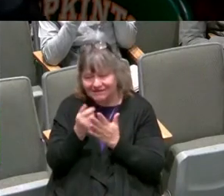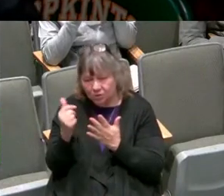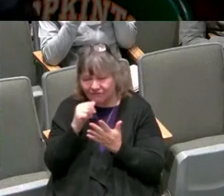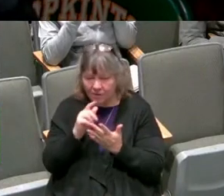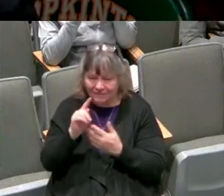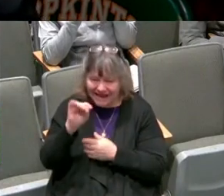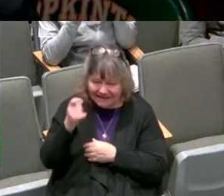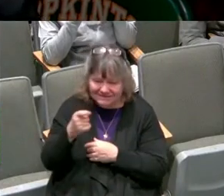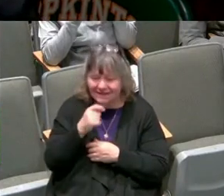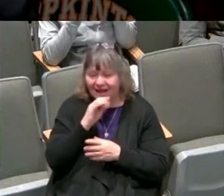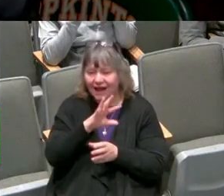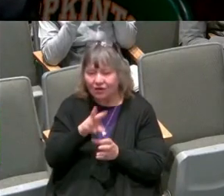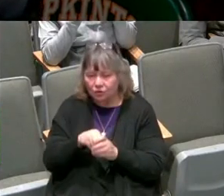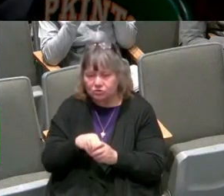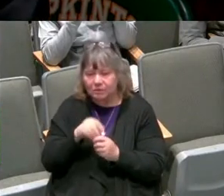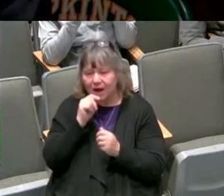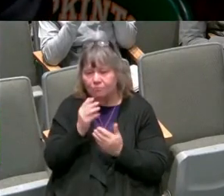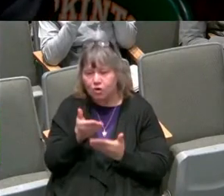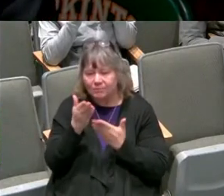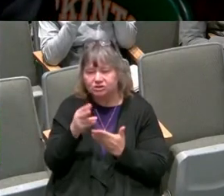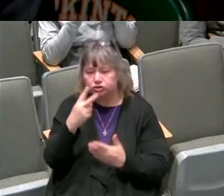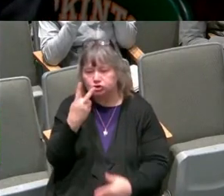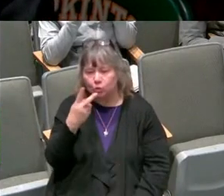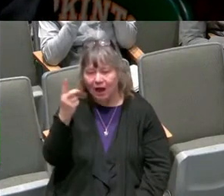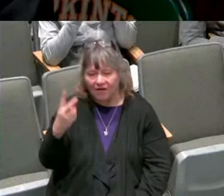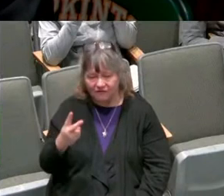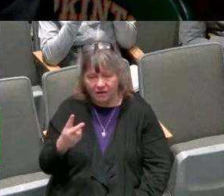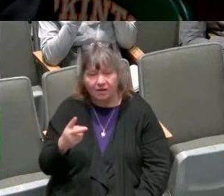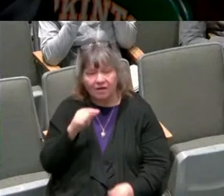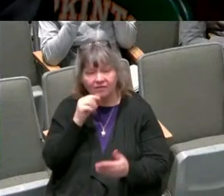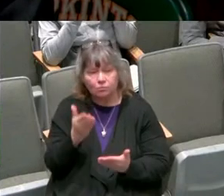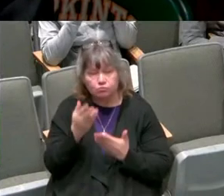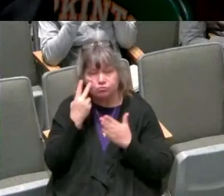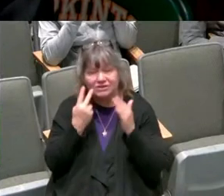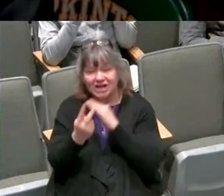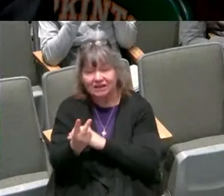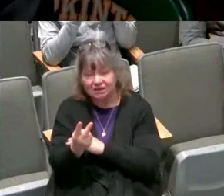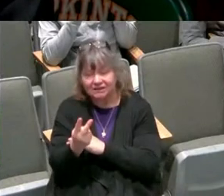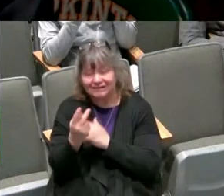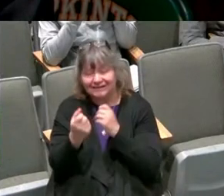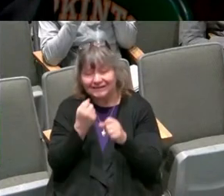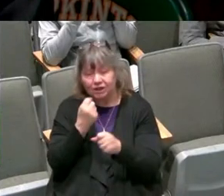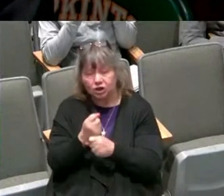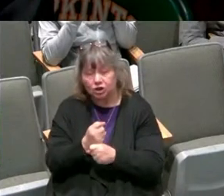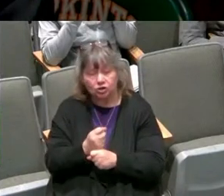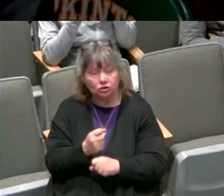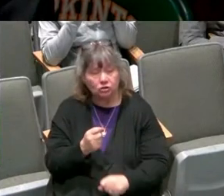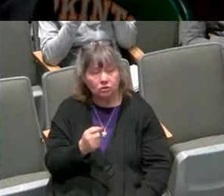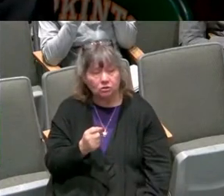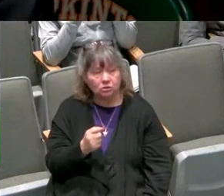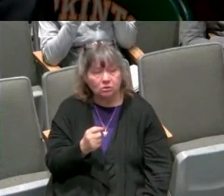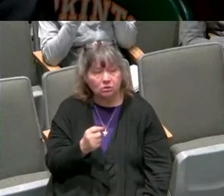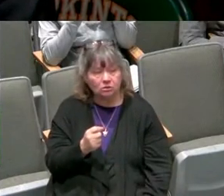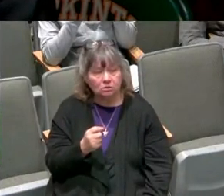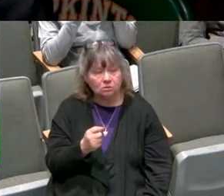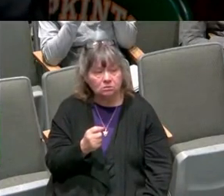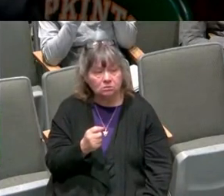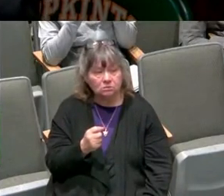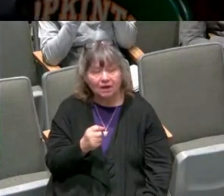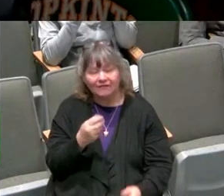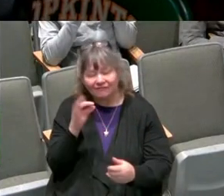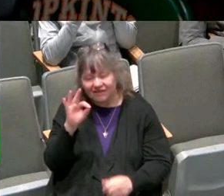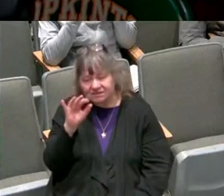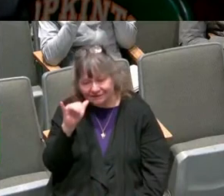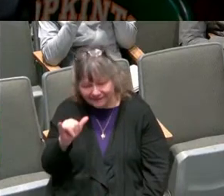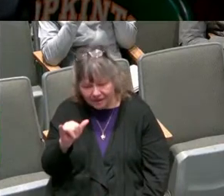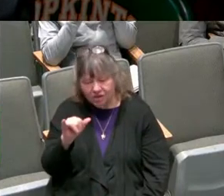limits imposed by proposition two and a half the projected to fitsal year 20 the